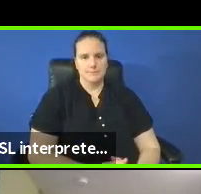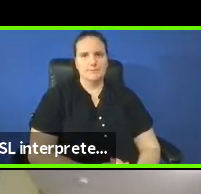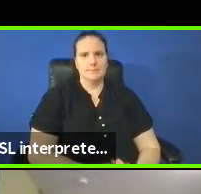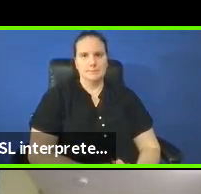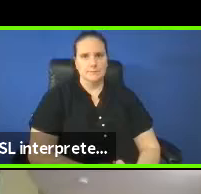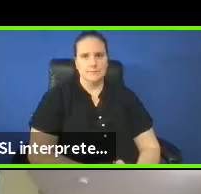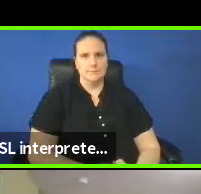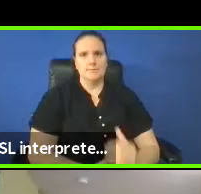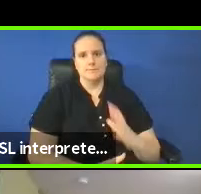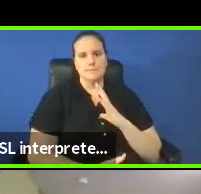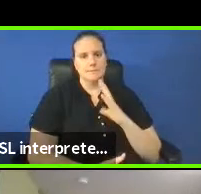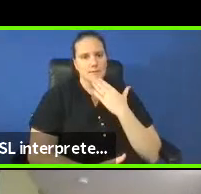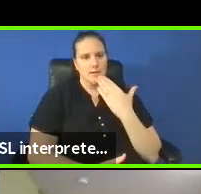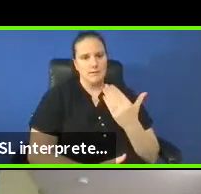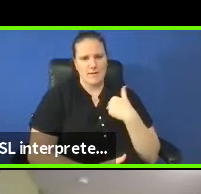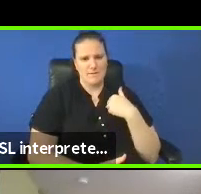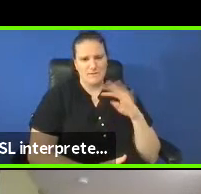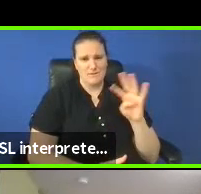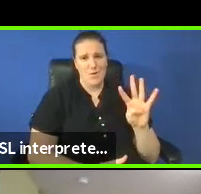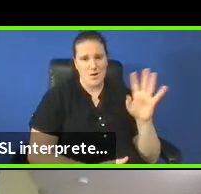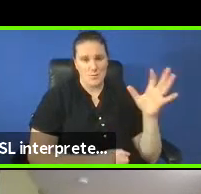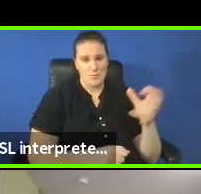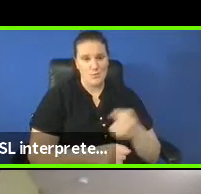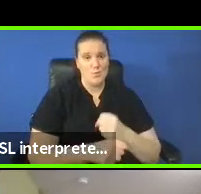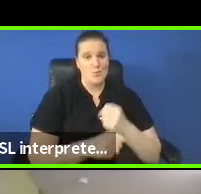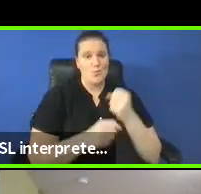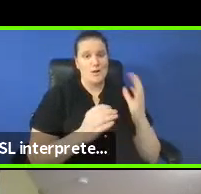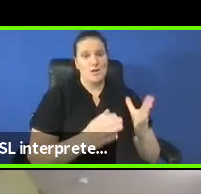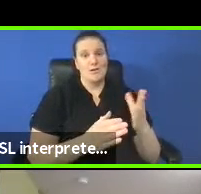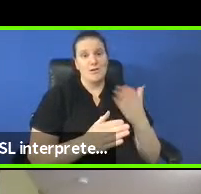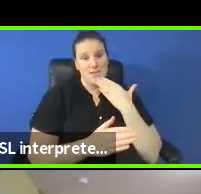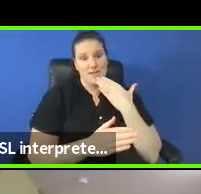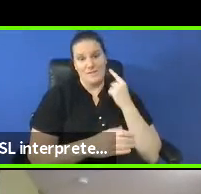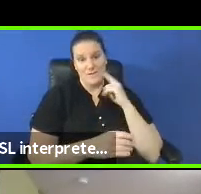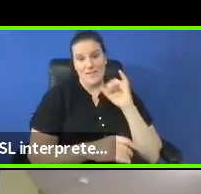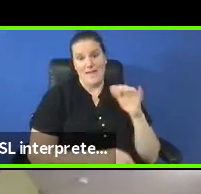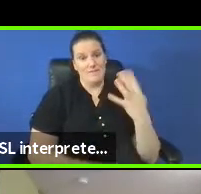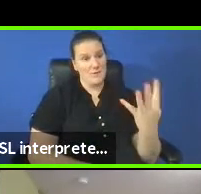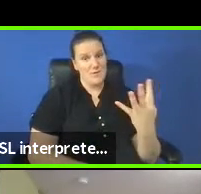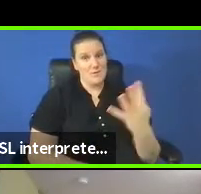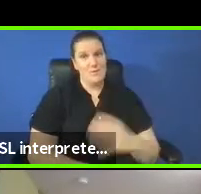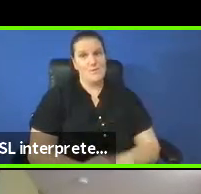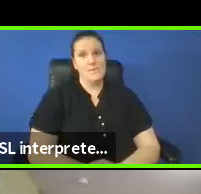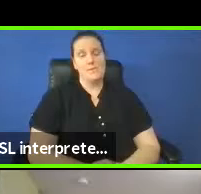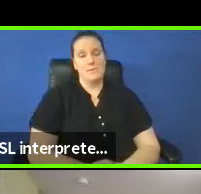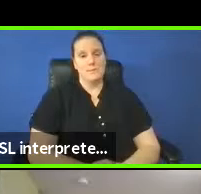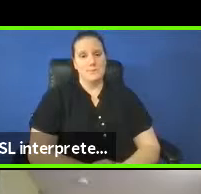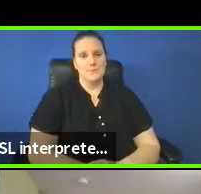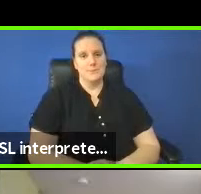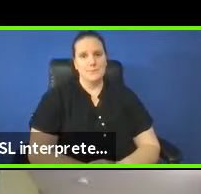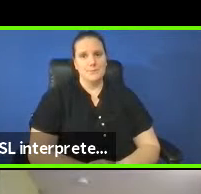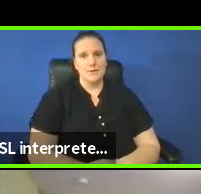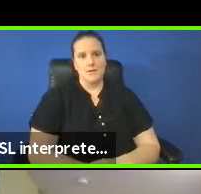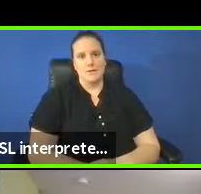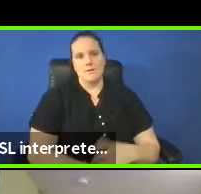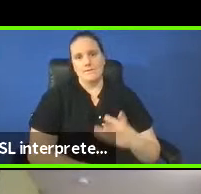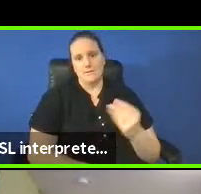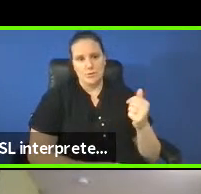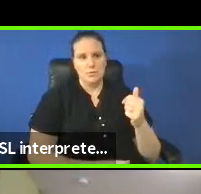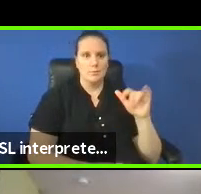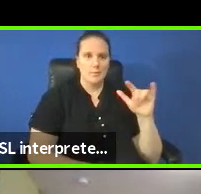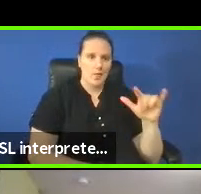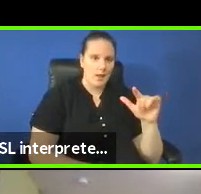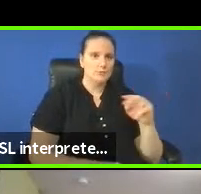Great, thank you. I think we had 4 was the winner, so thank you for that. There were a few planes and trains